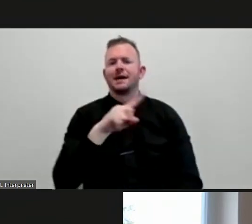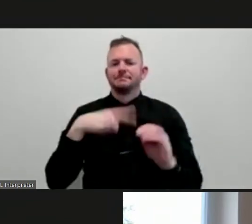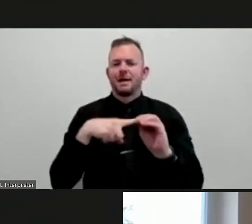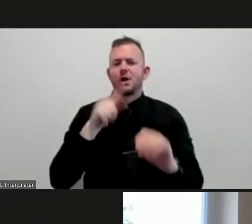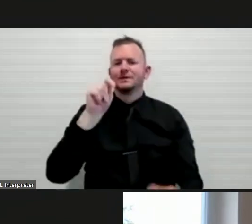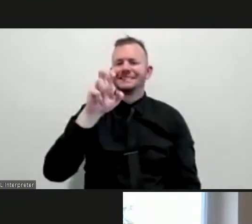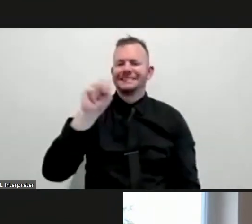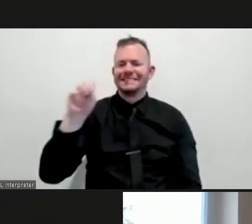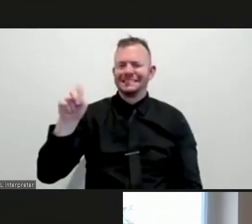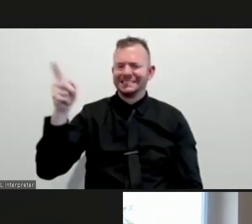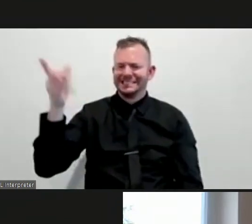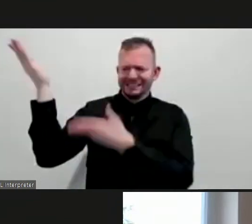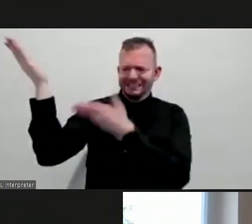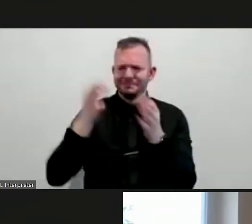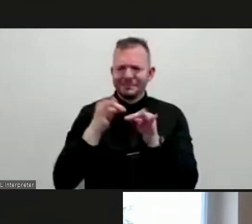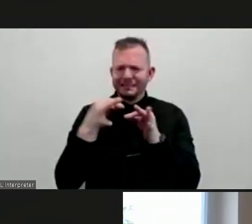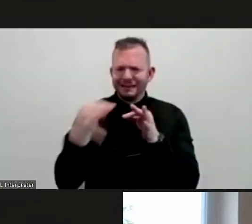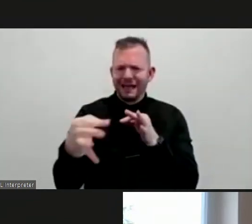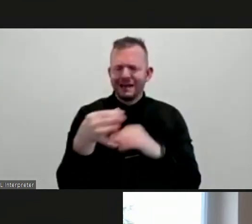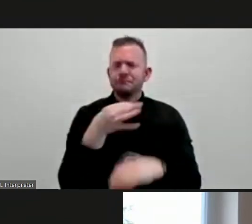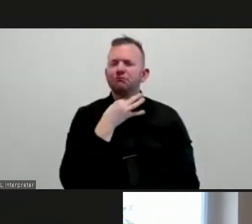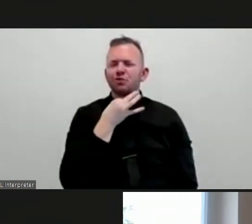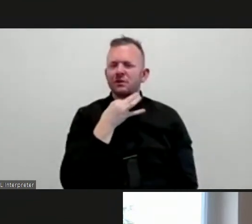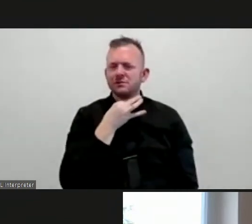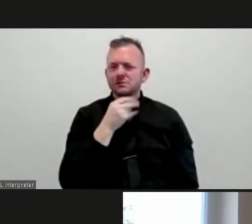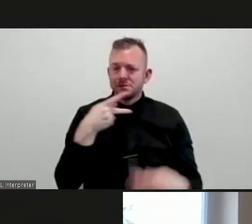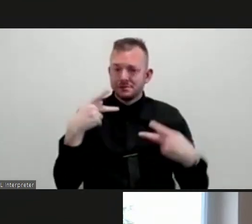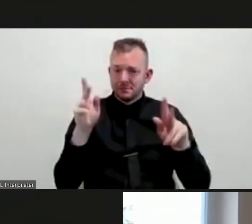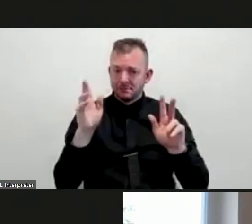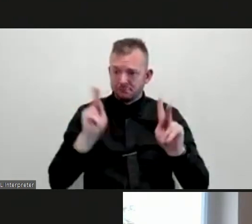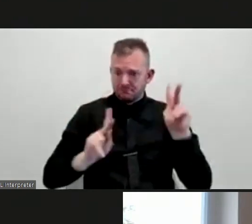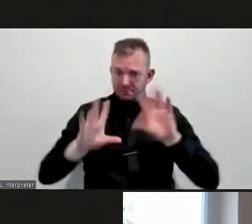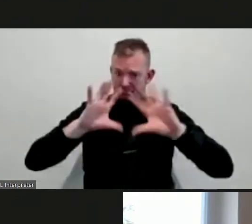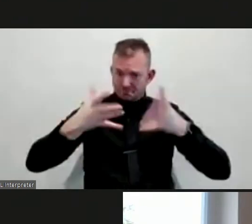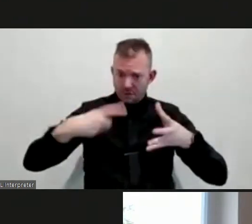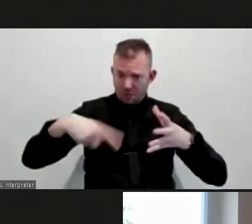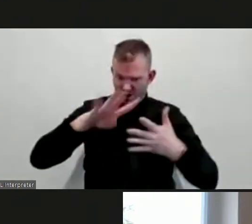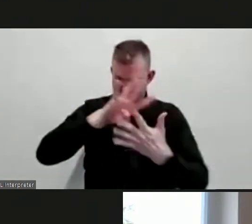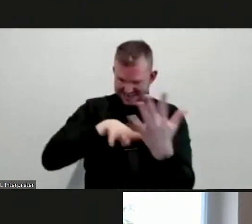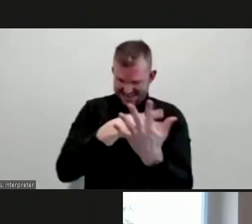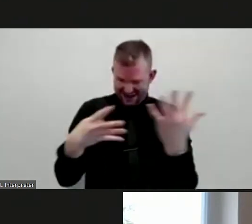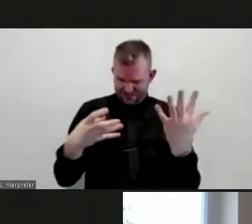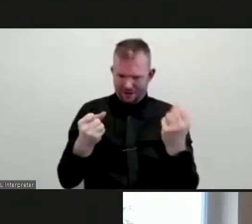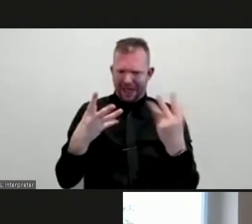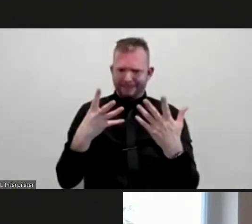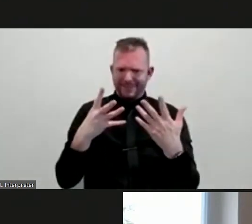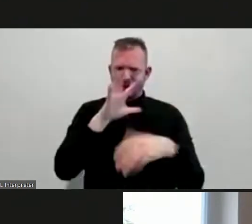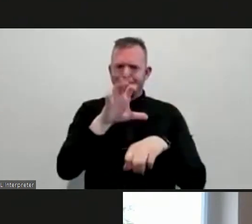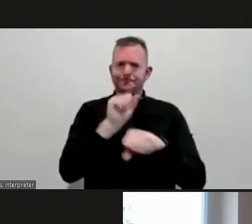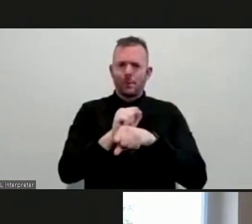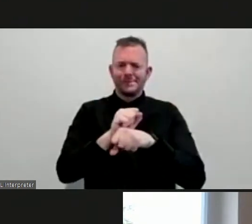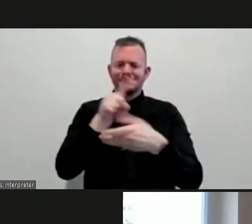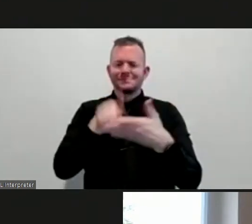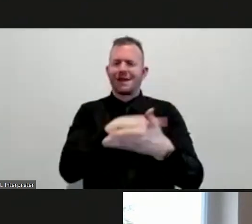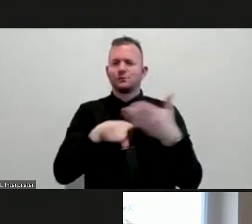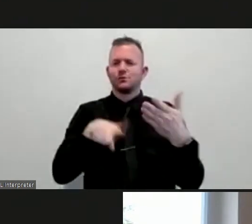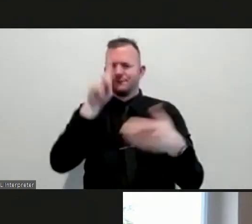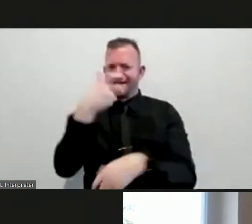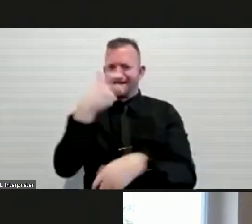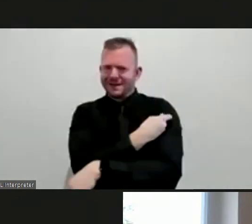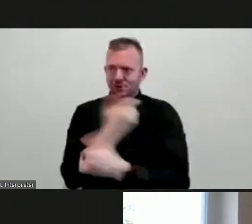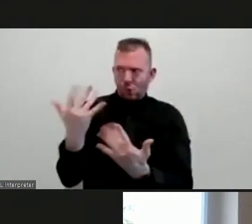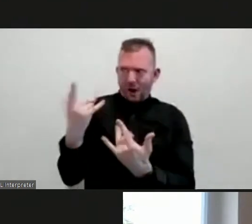vaccine appointments had to be canceled as a result of the delay, if you could? So far, not any. We were